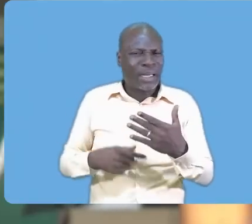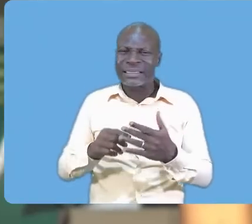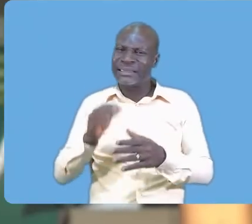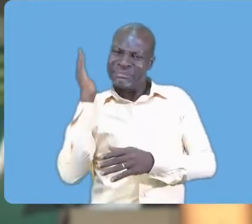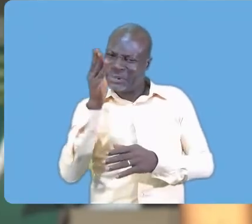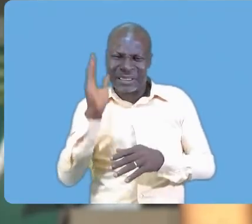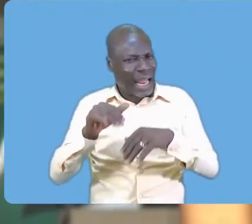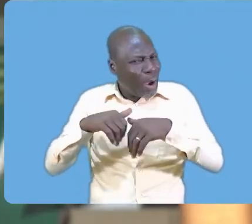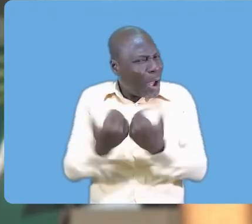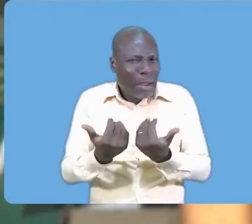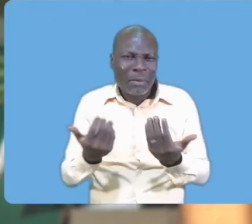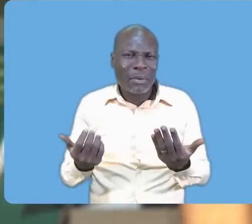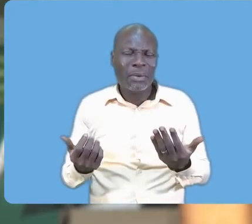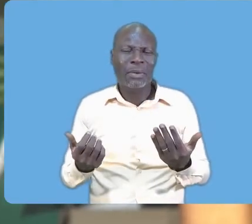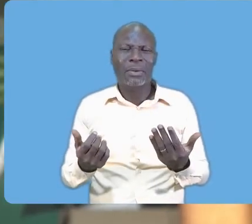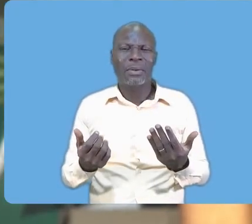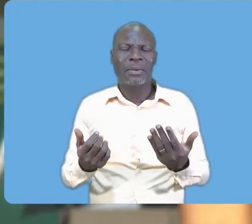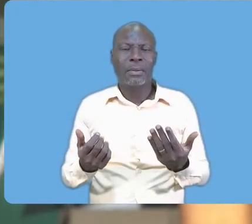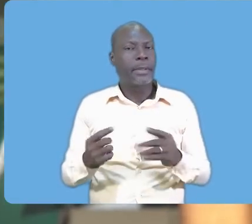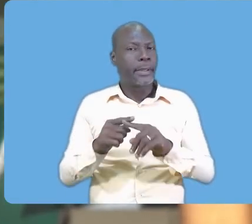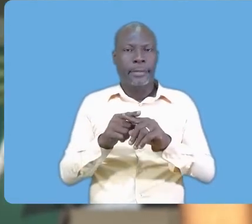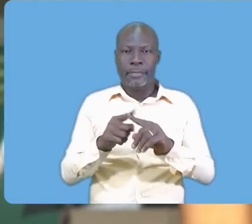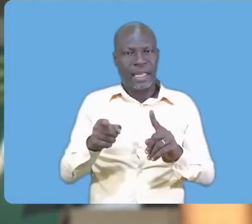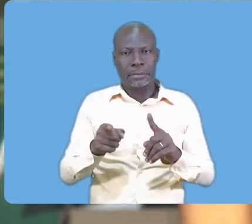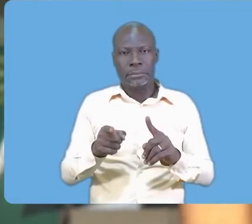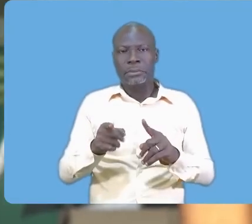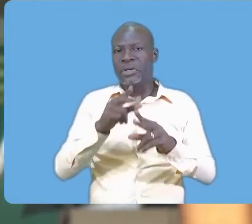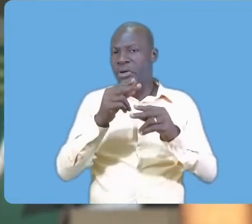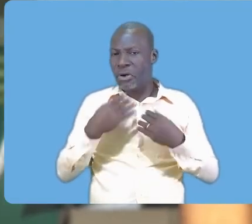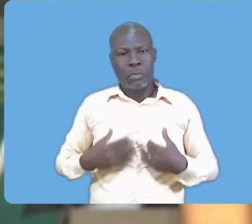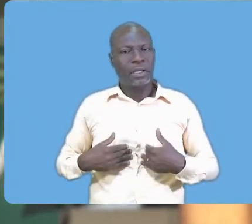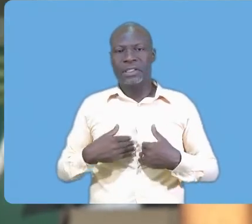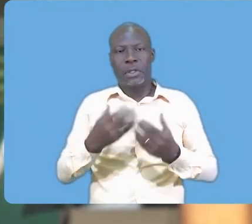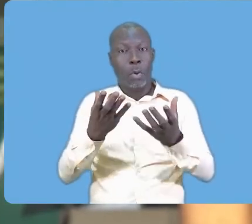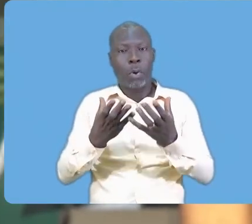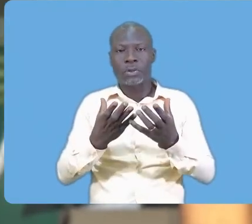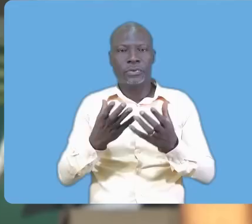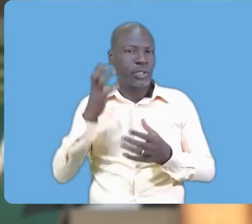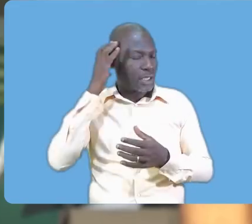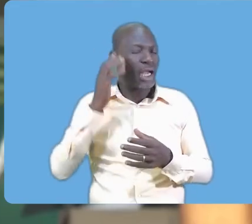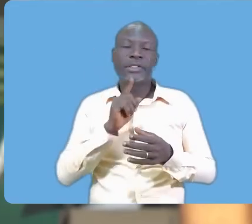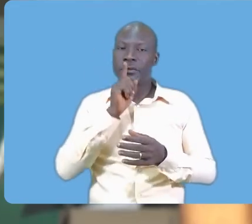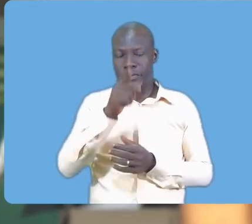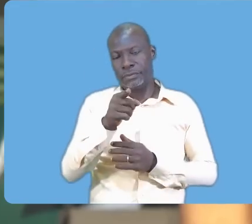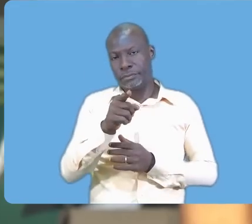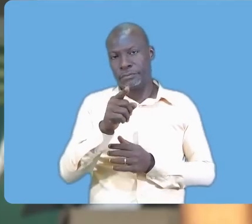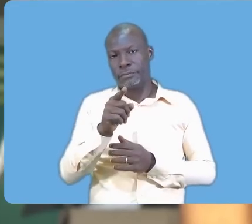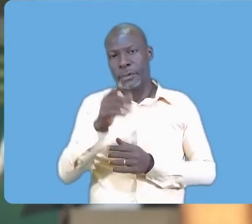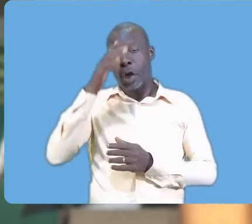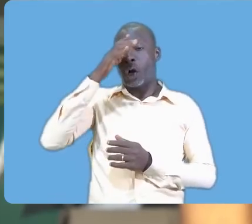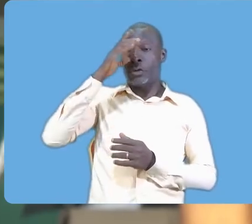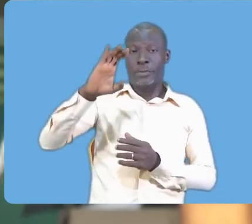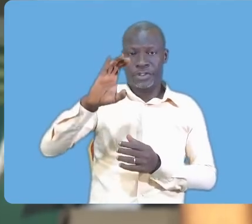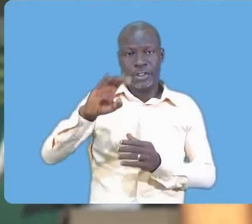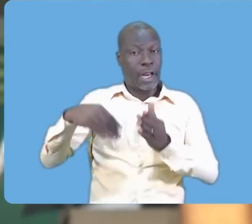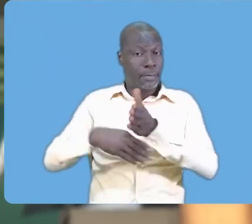de ye amanyame ehirae now so enchene ayira ne dewo bribery and corruption me bi sa question no